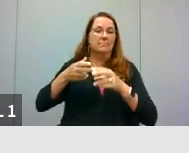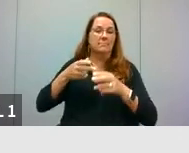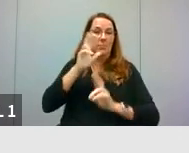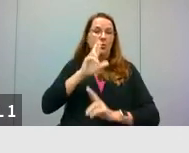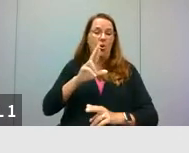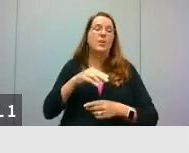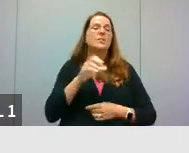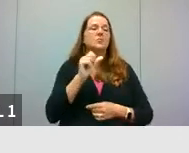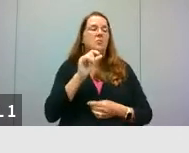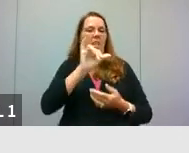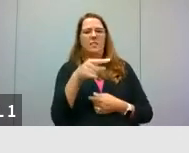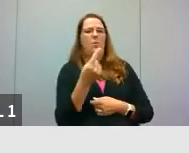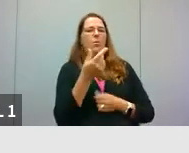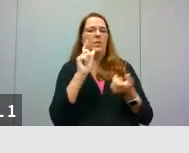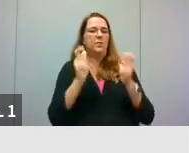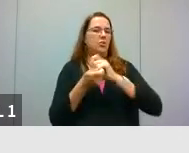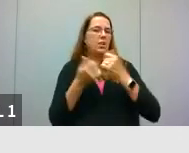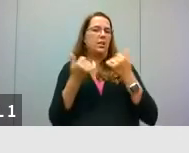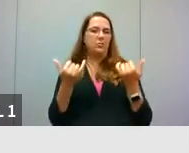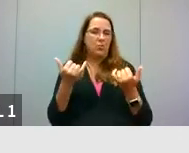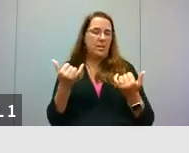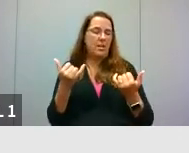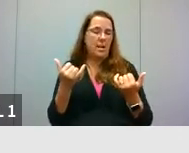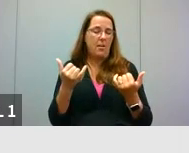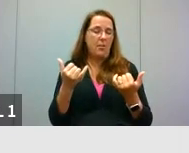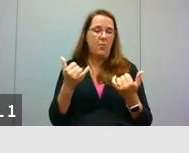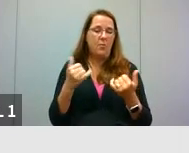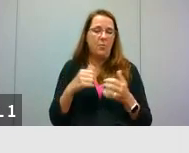change right now in terms of